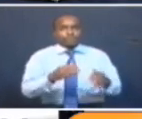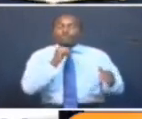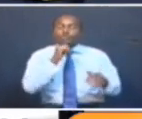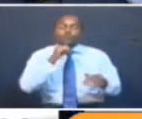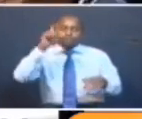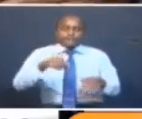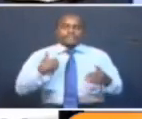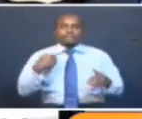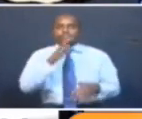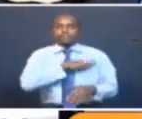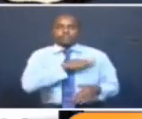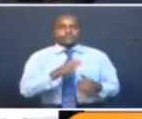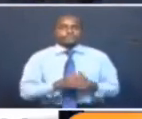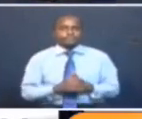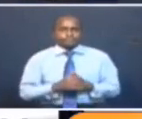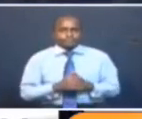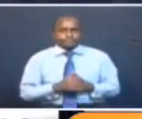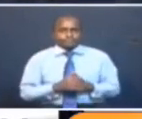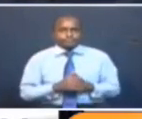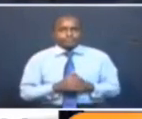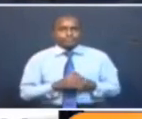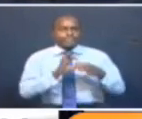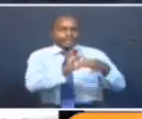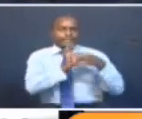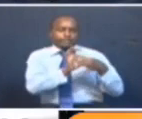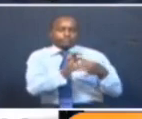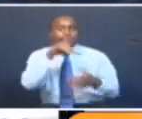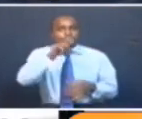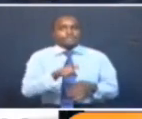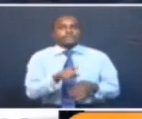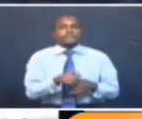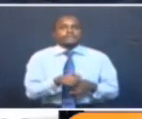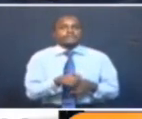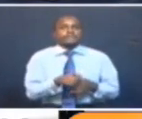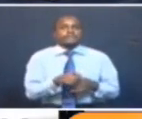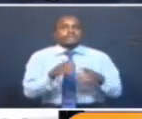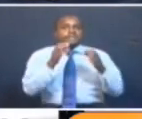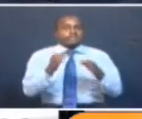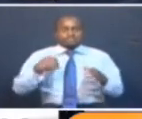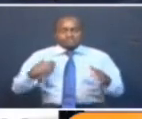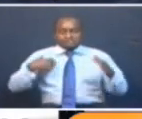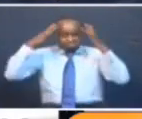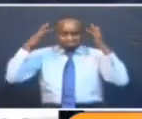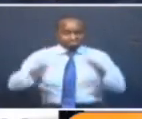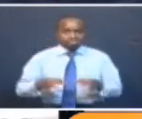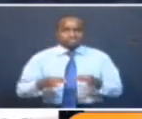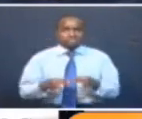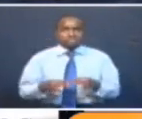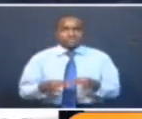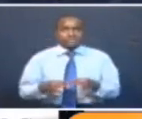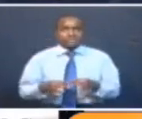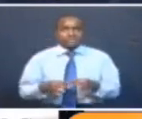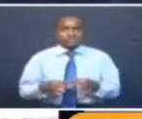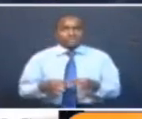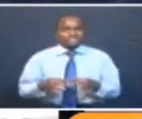I appreciate that. That relationship must be there. Now, if I just make up my mind and say, I'll